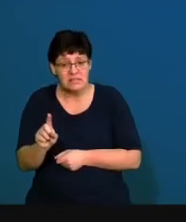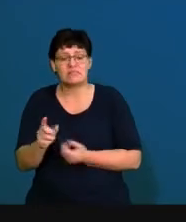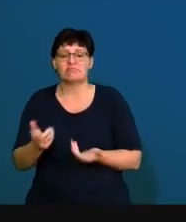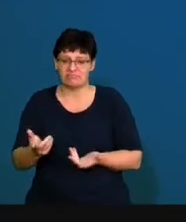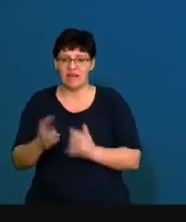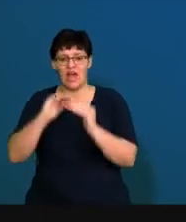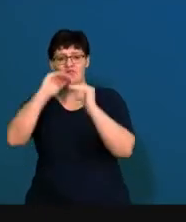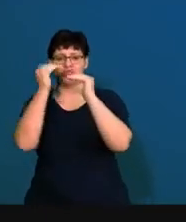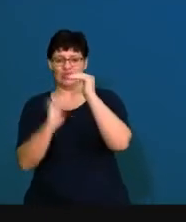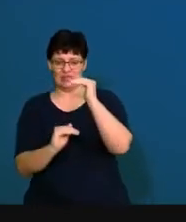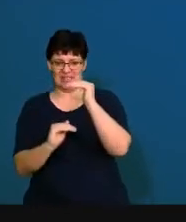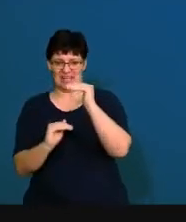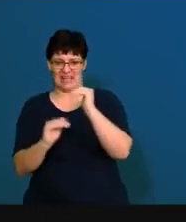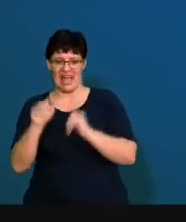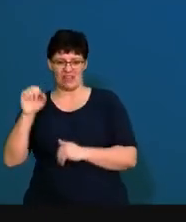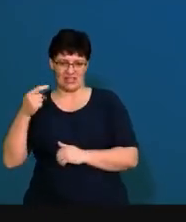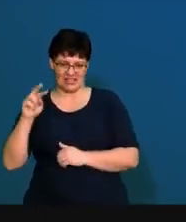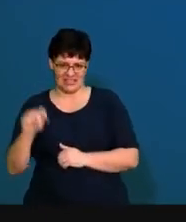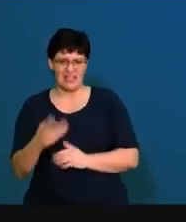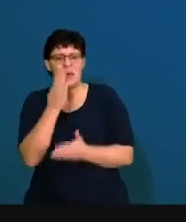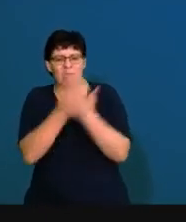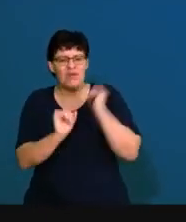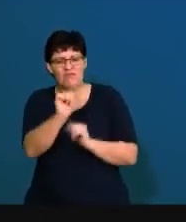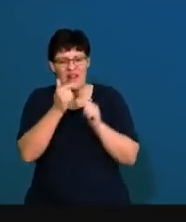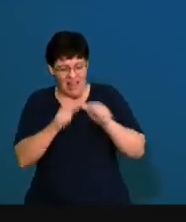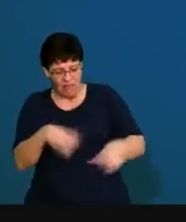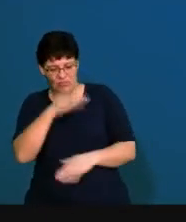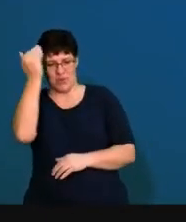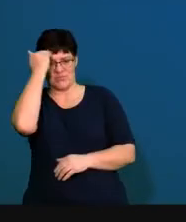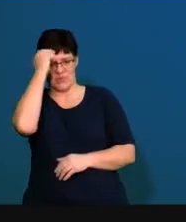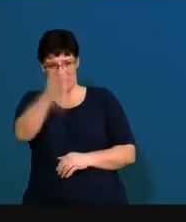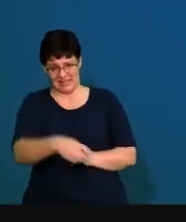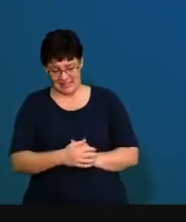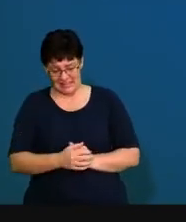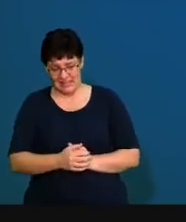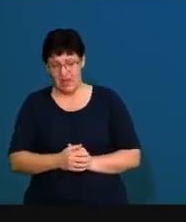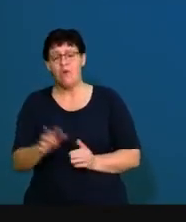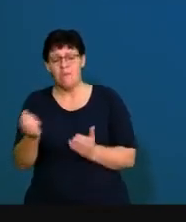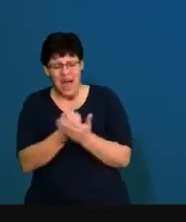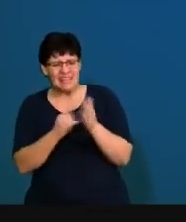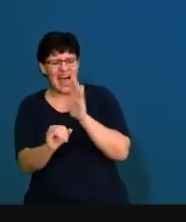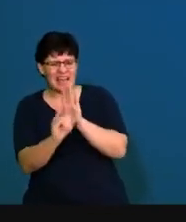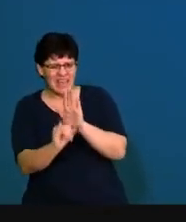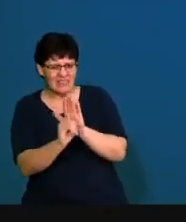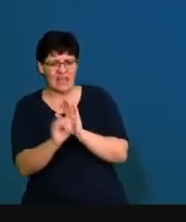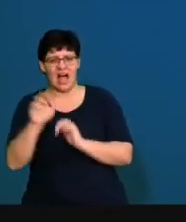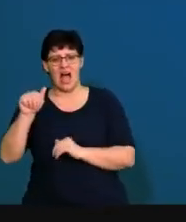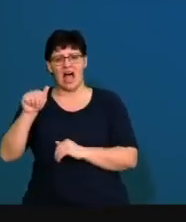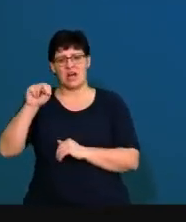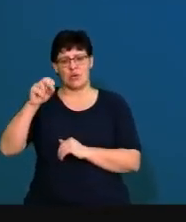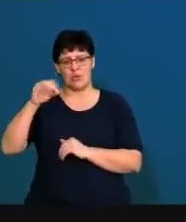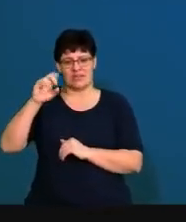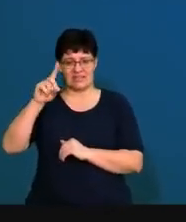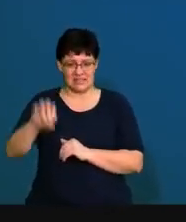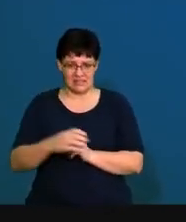is actually a reducing agent. So that's part of the language as we go on to emphasize that. So we need to identify the anode.